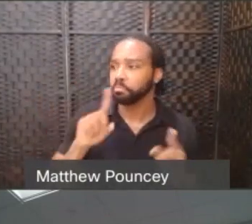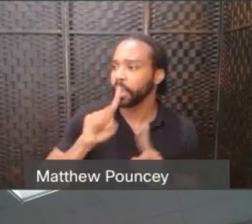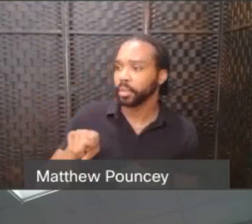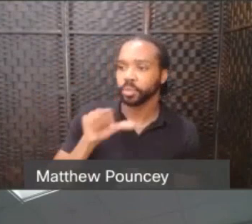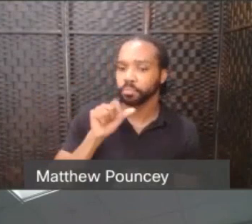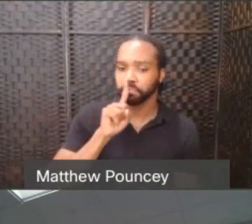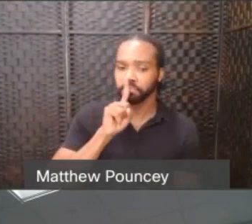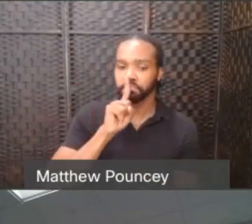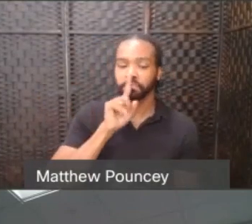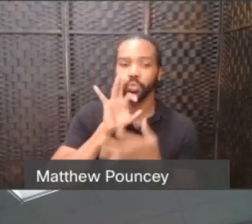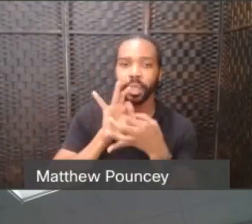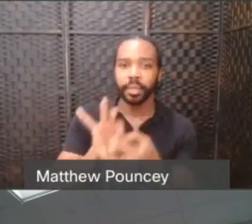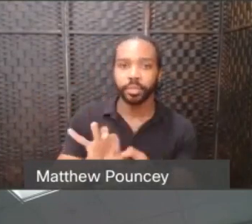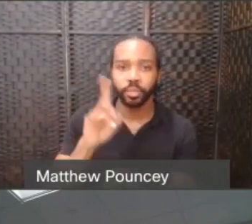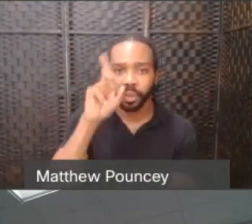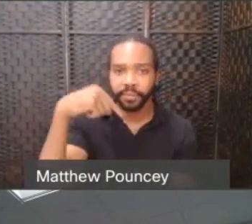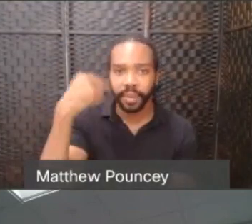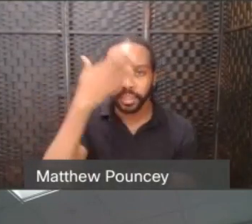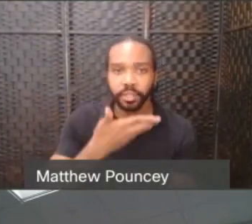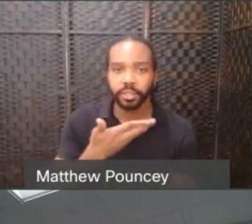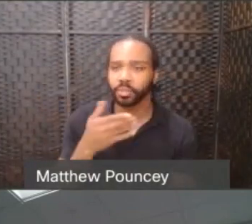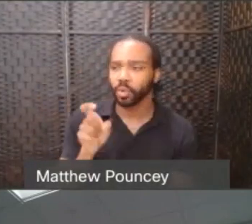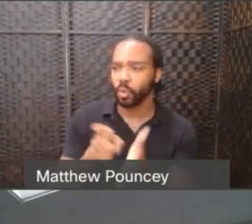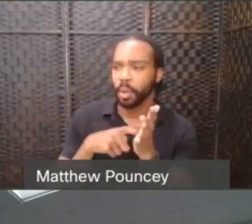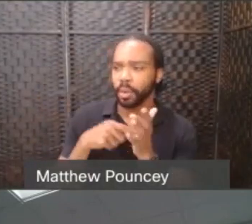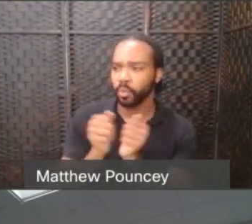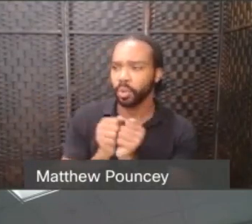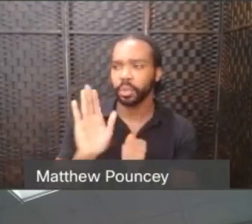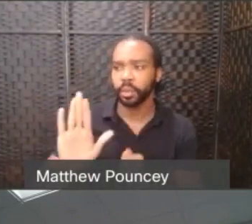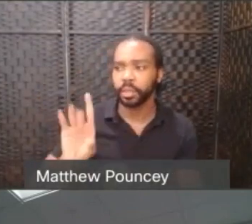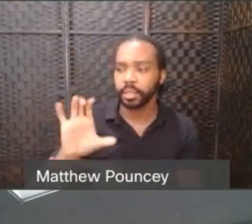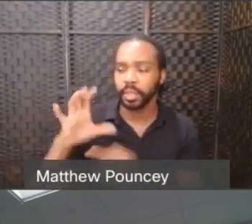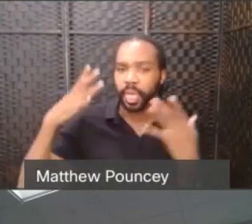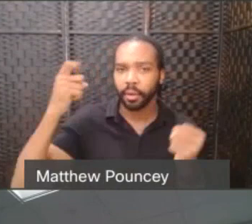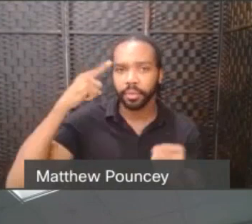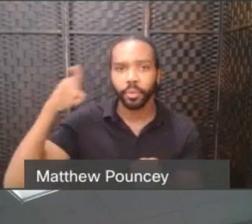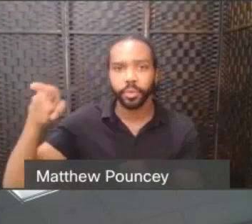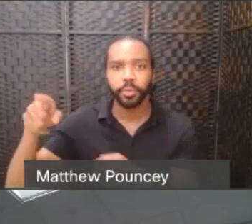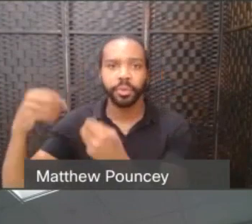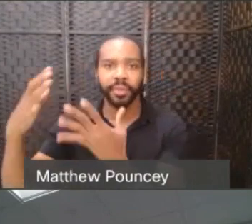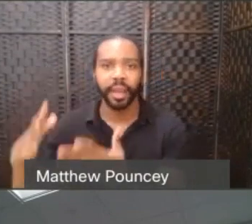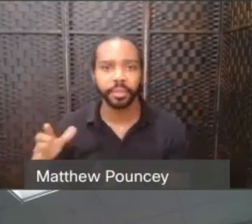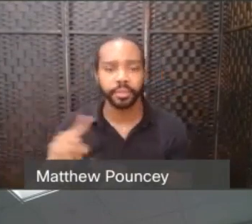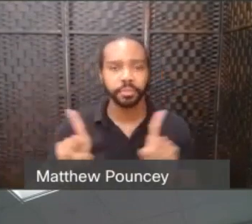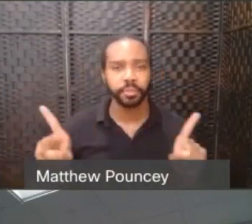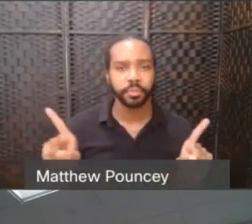with the face shield requirement that DC Health has for healthcare providers.